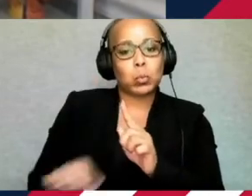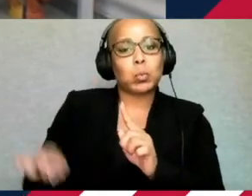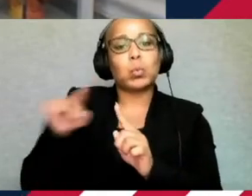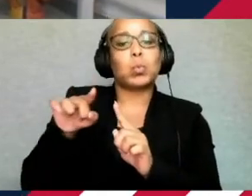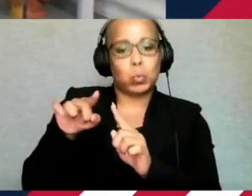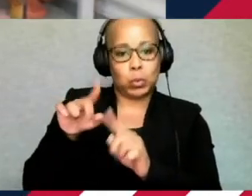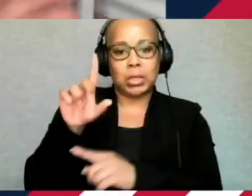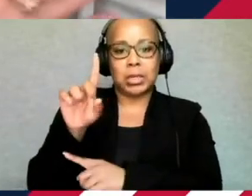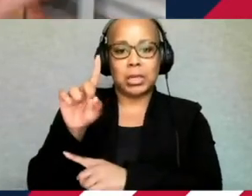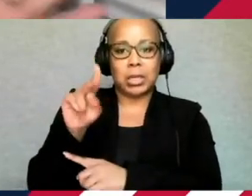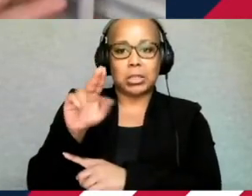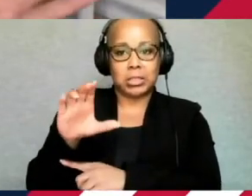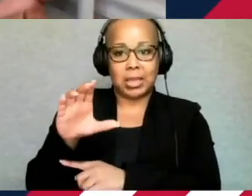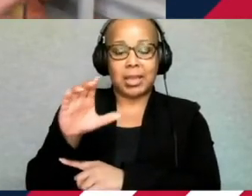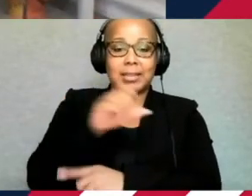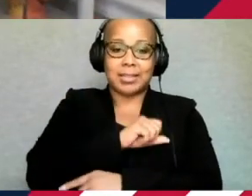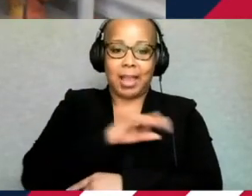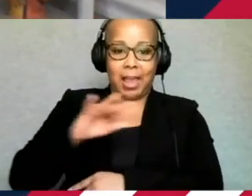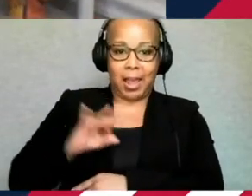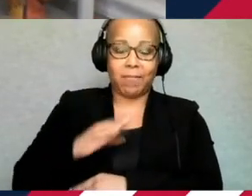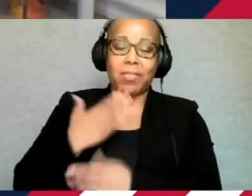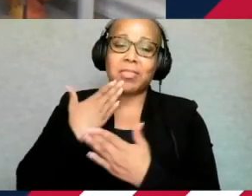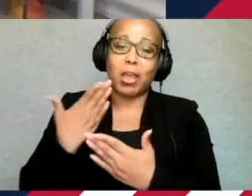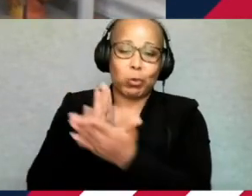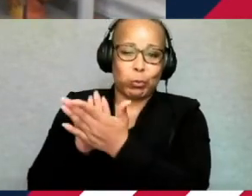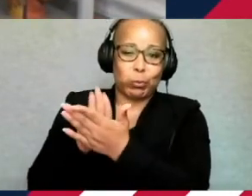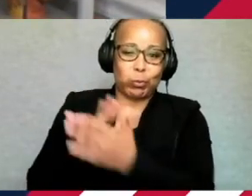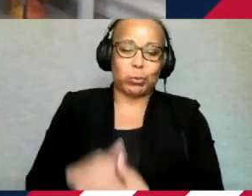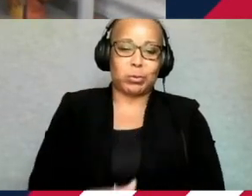DNC staff. Thank you all.